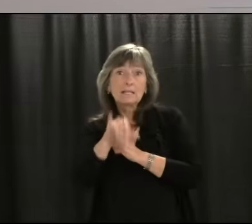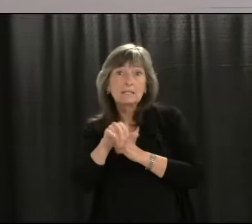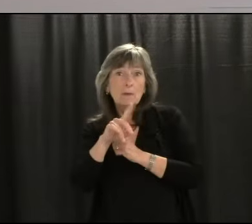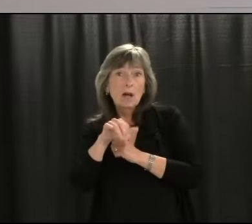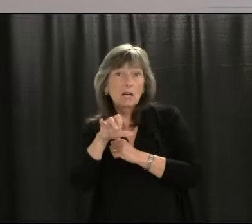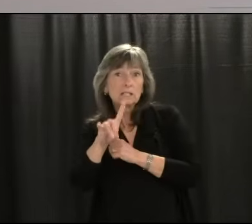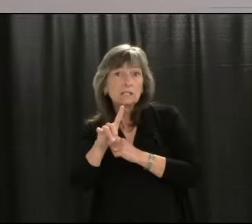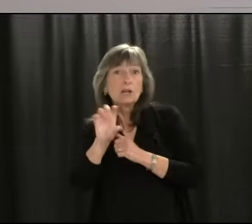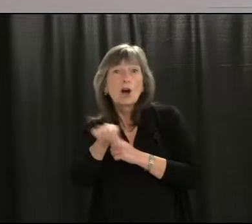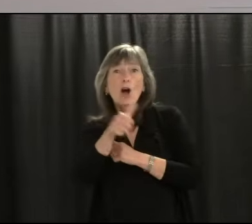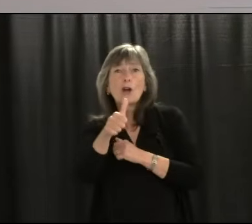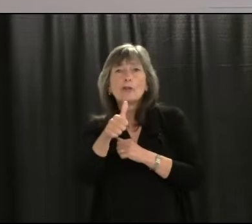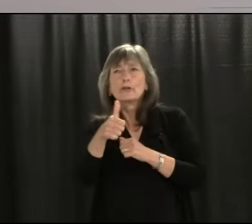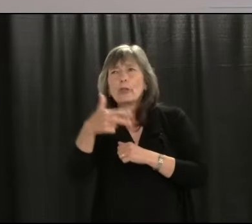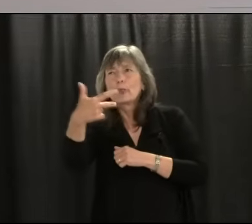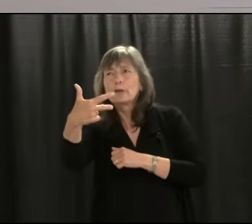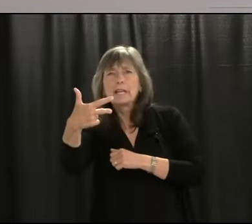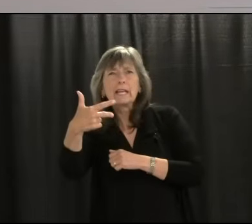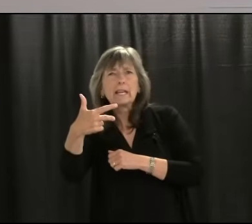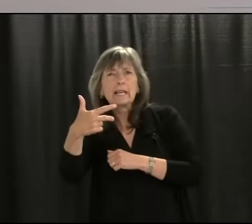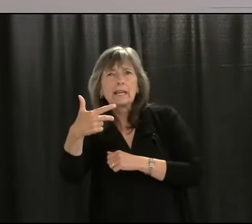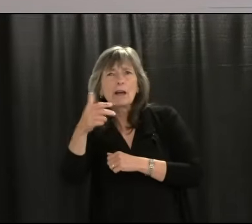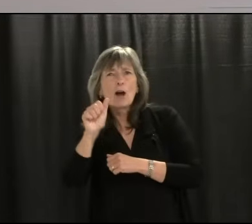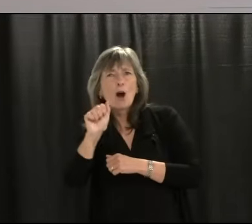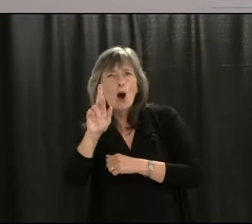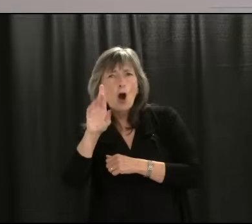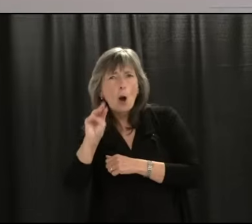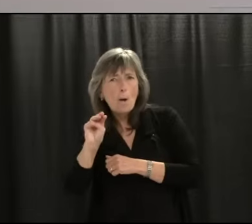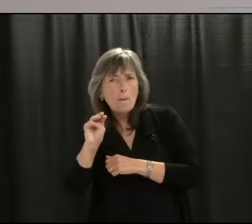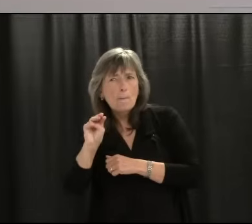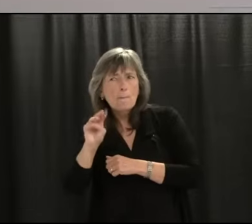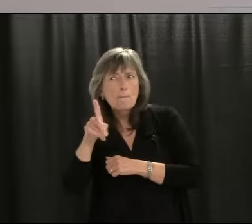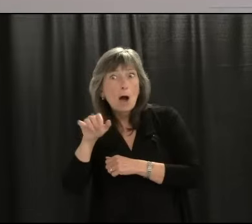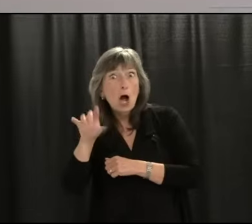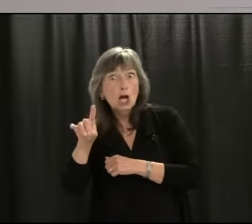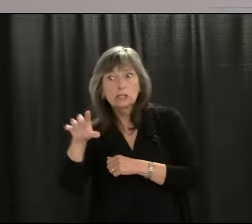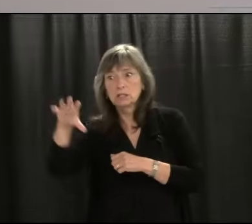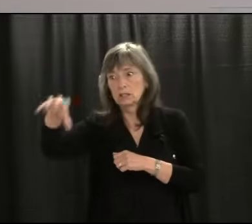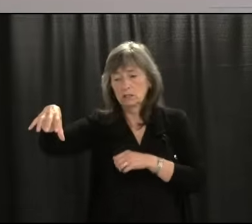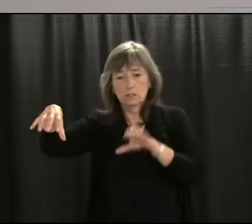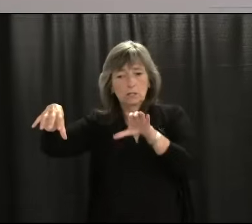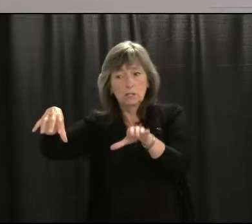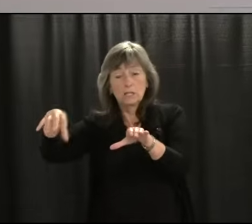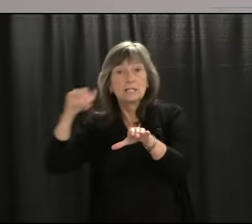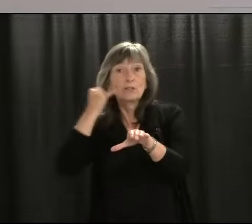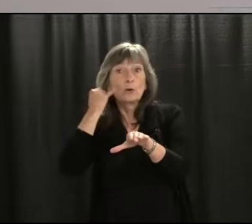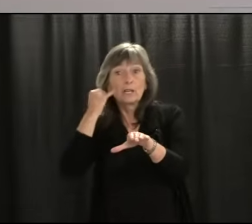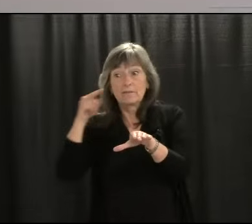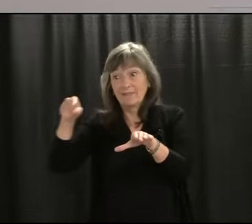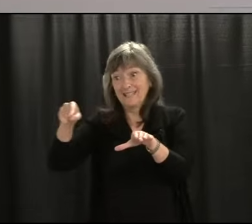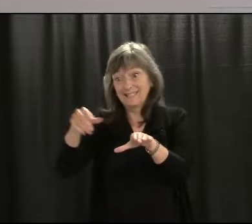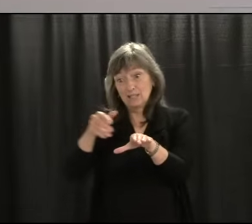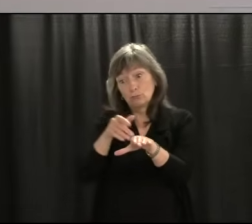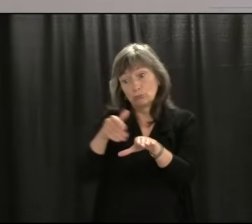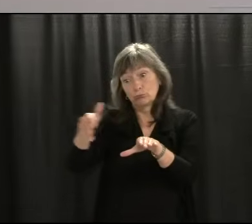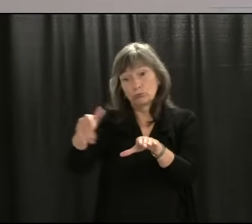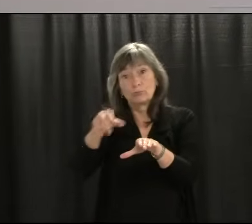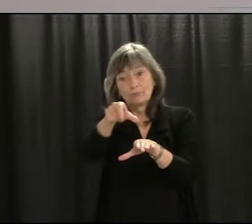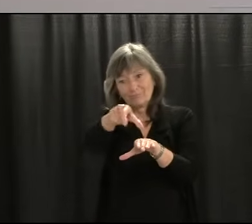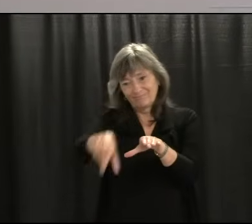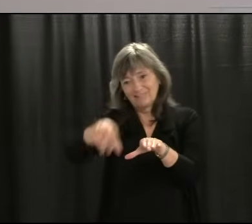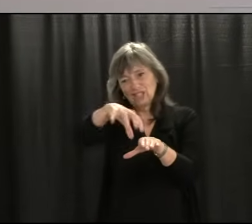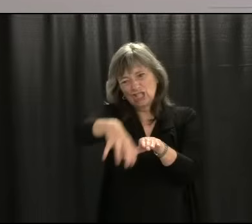other pond there is 3 Arm Pond, I think if I have it right. That would certainly be a trigger for us to make a decision on evacuation if it gets to that point, just to give a bit of